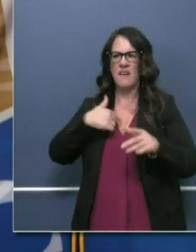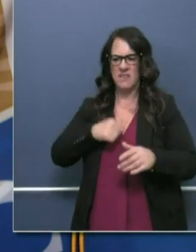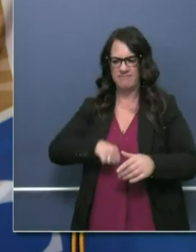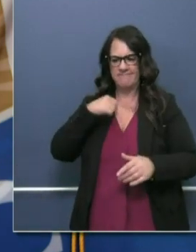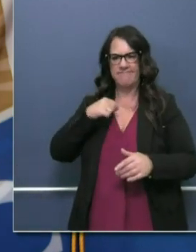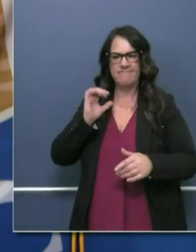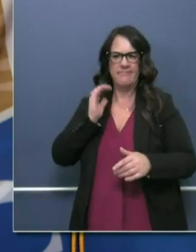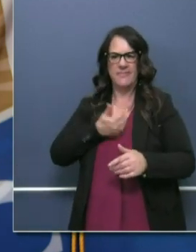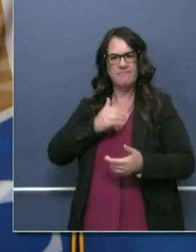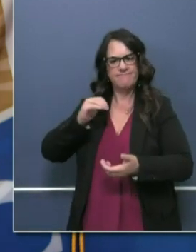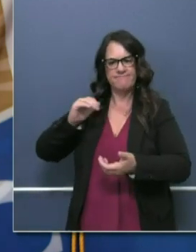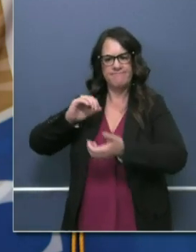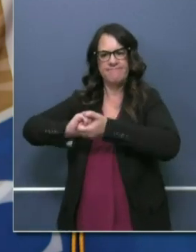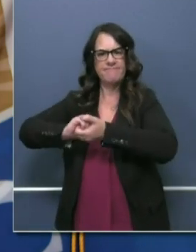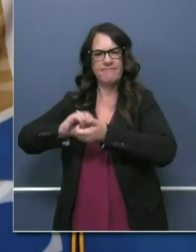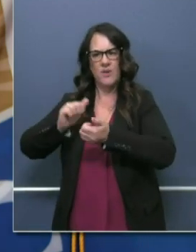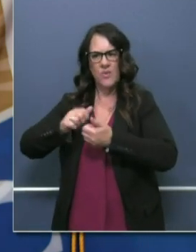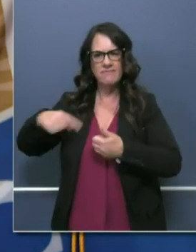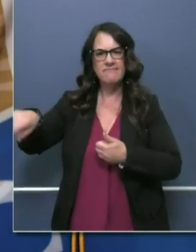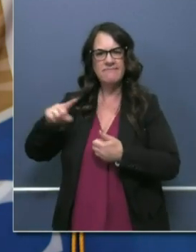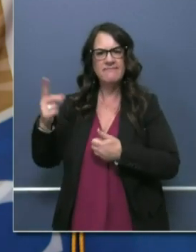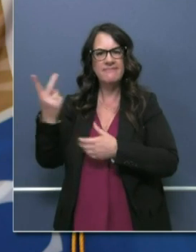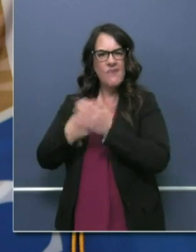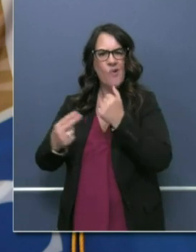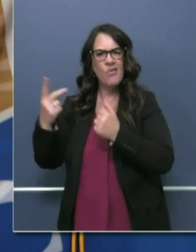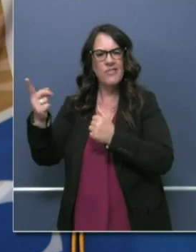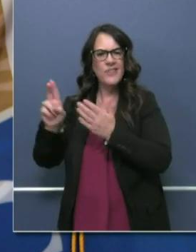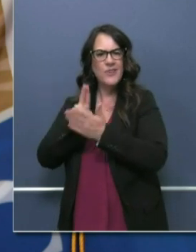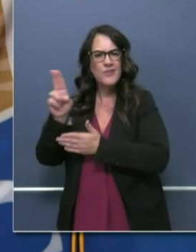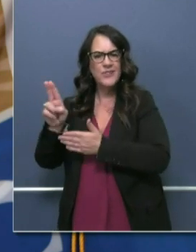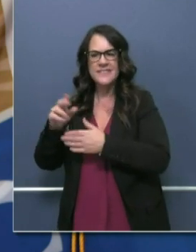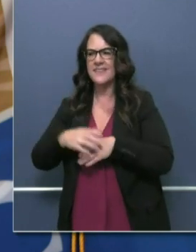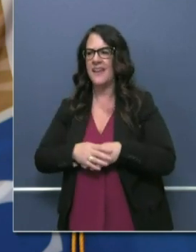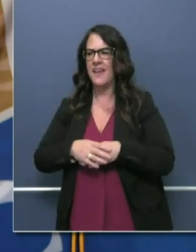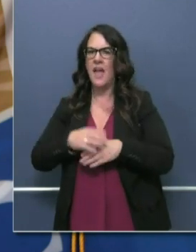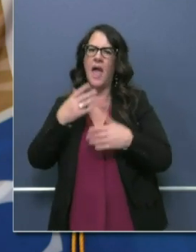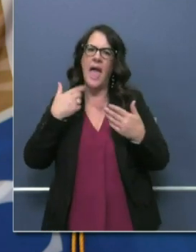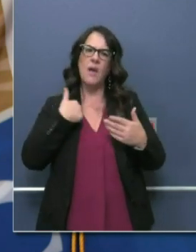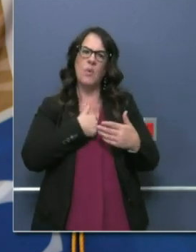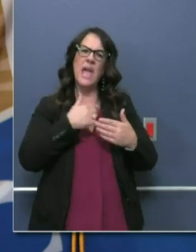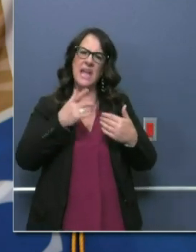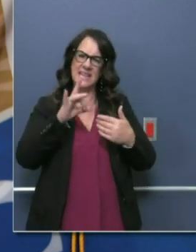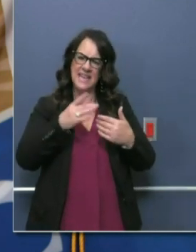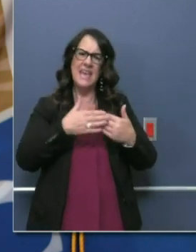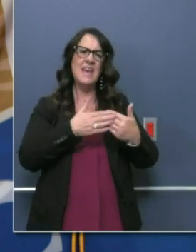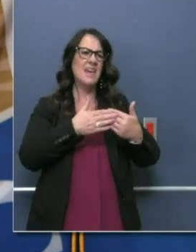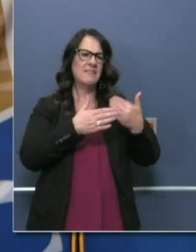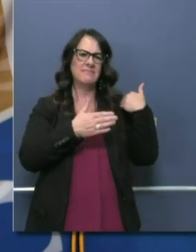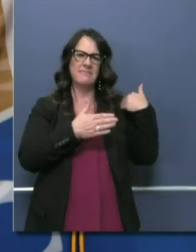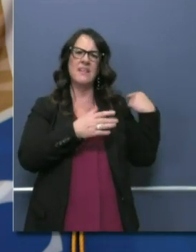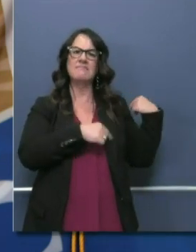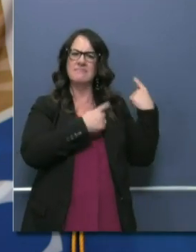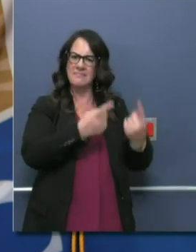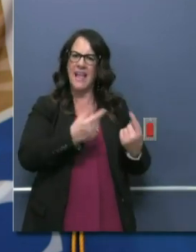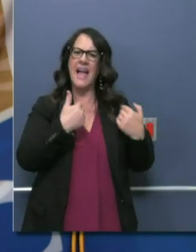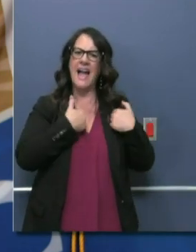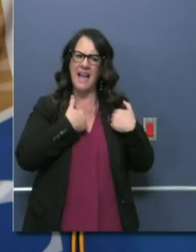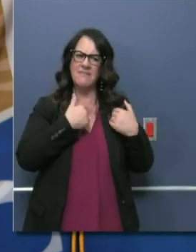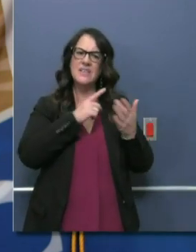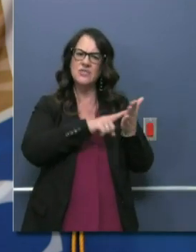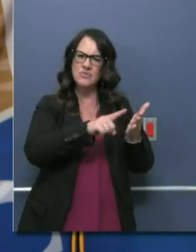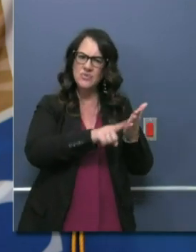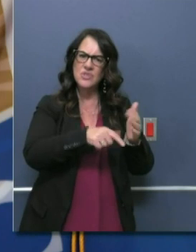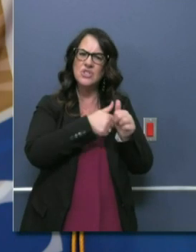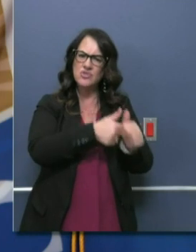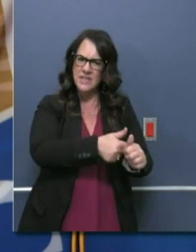very proud of how robust and enriched our existing tracing already is in the state. And to the extent